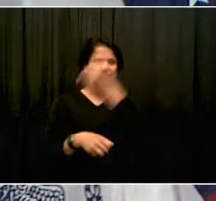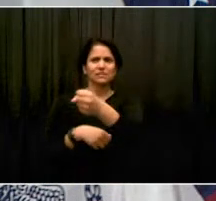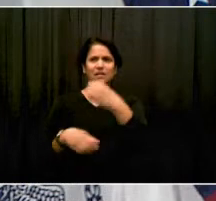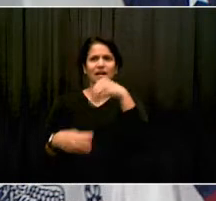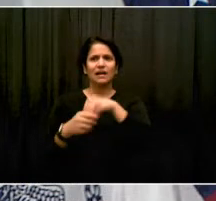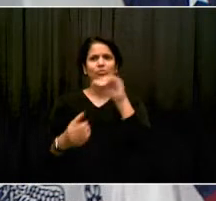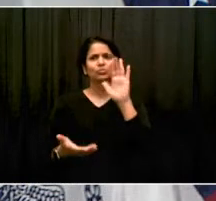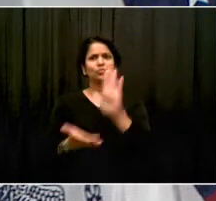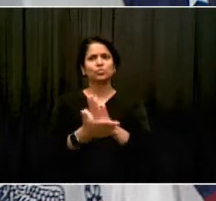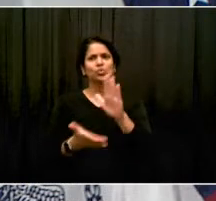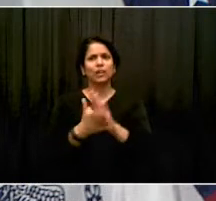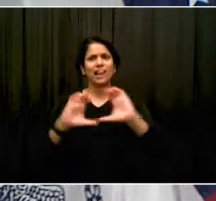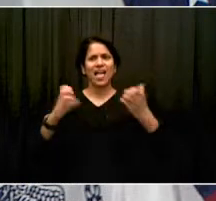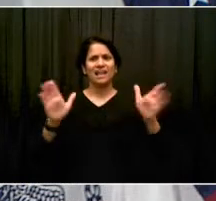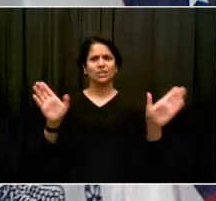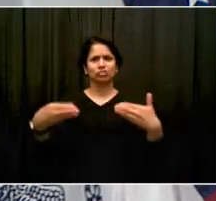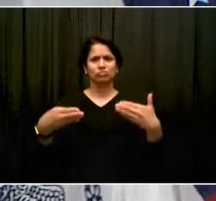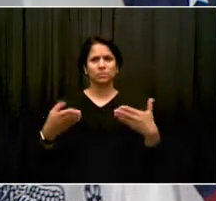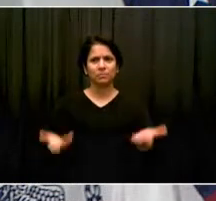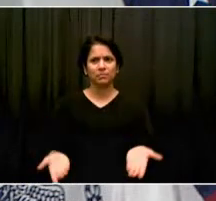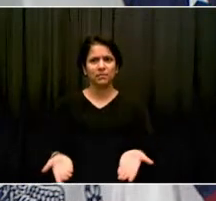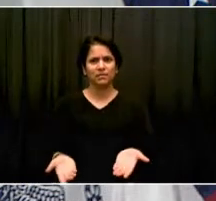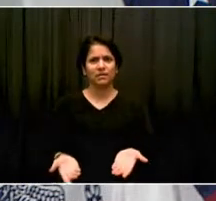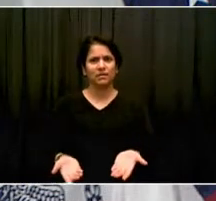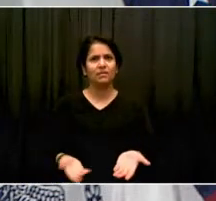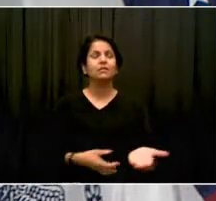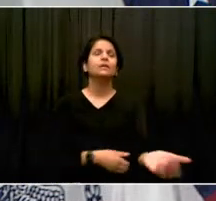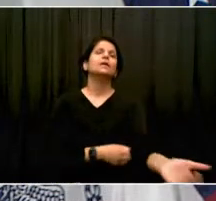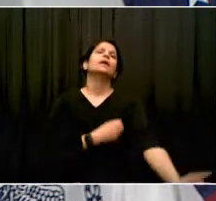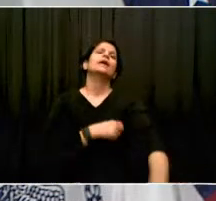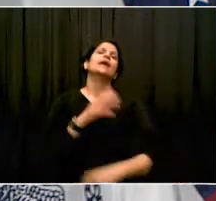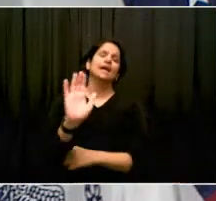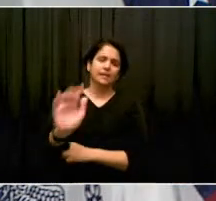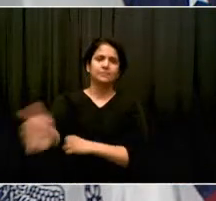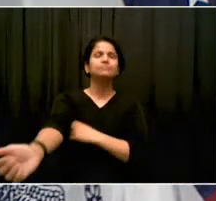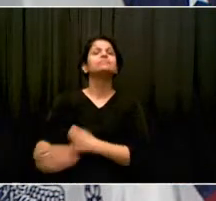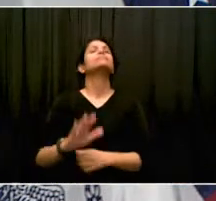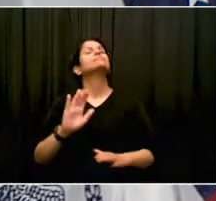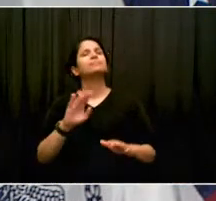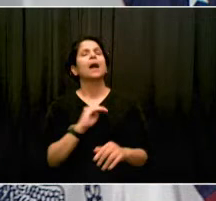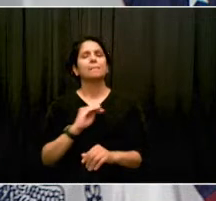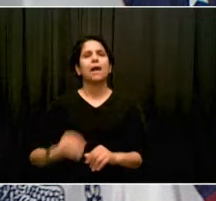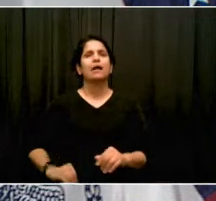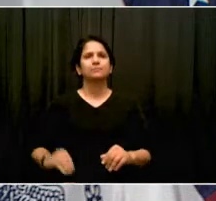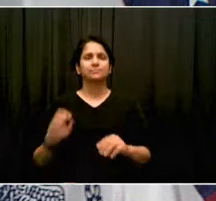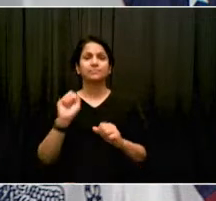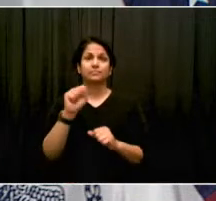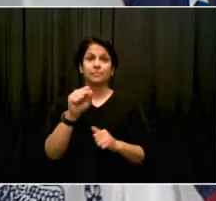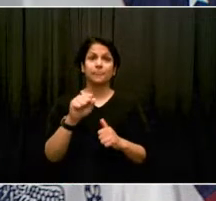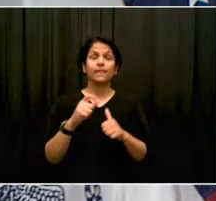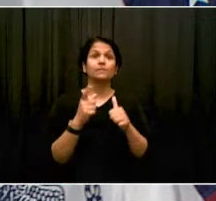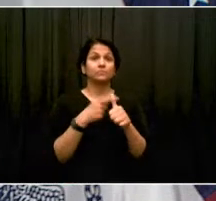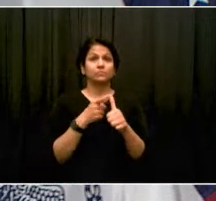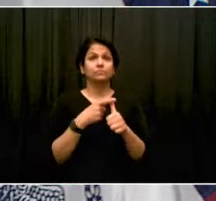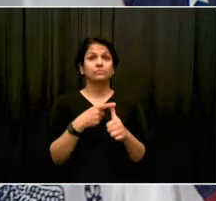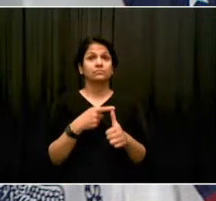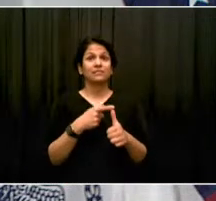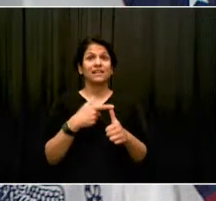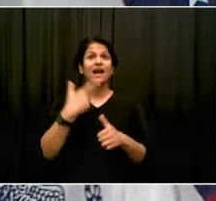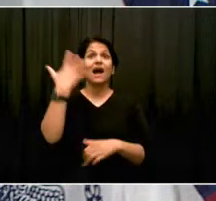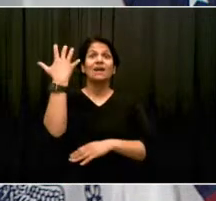high schools? Yeah, Marla, first of all, the 5-day-a-week approach has become prevalent throughout our school